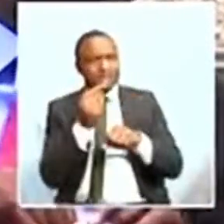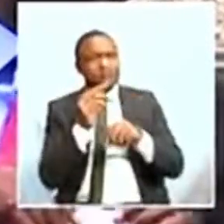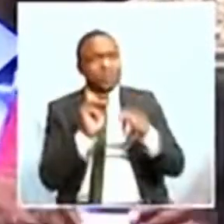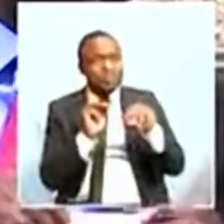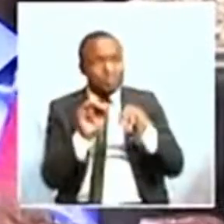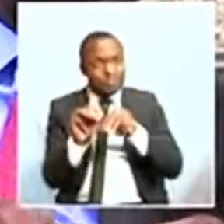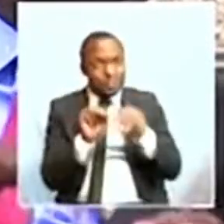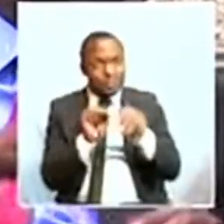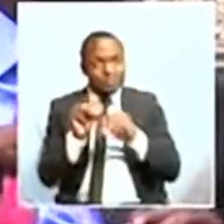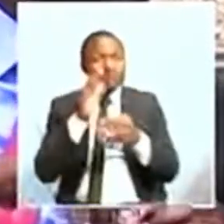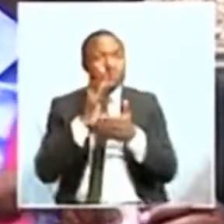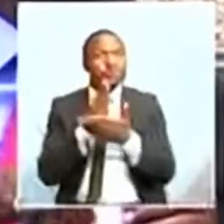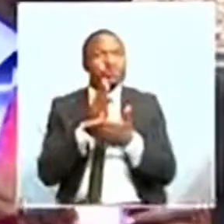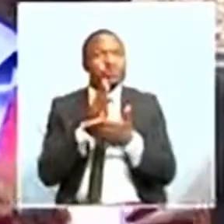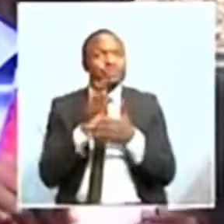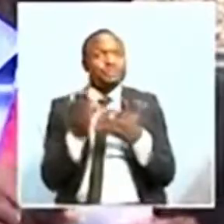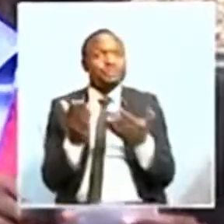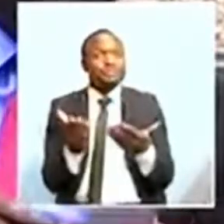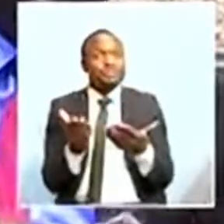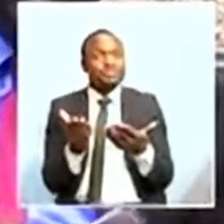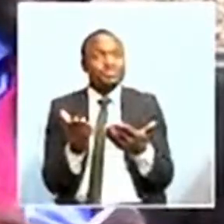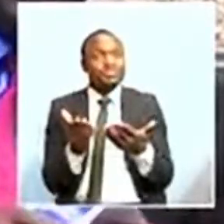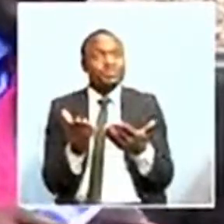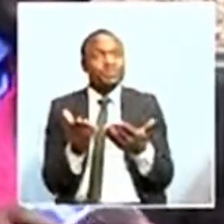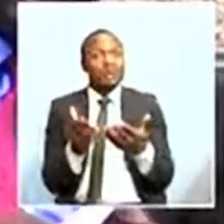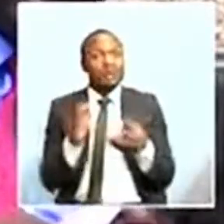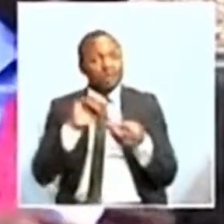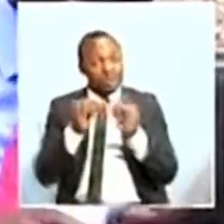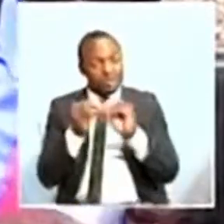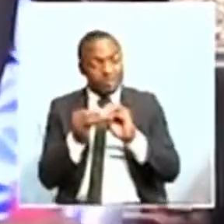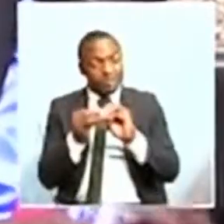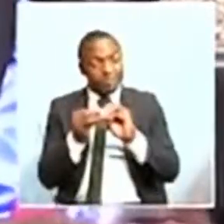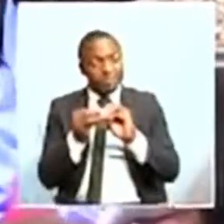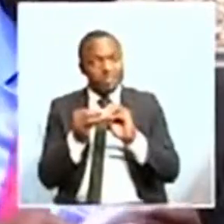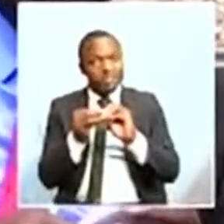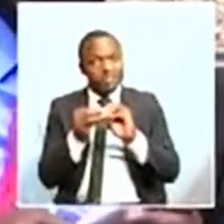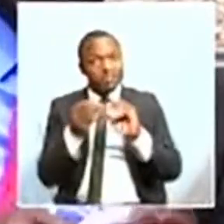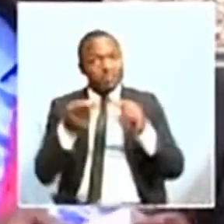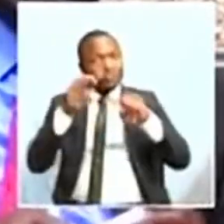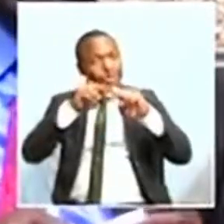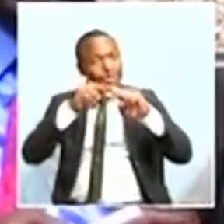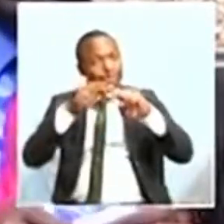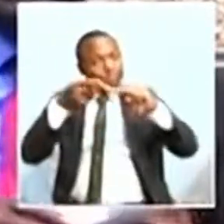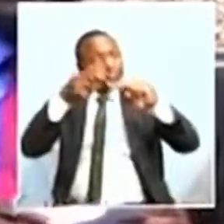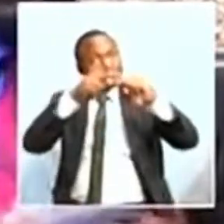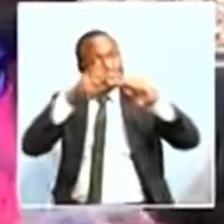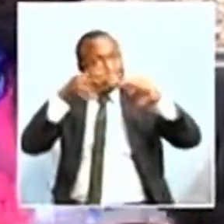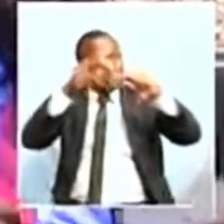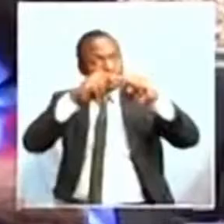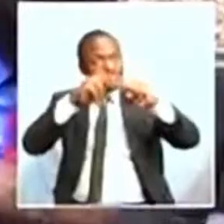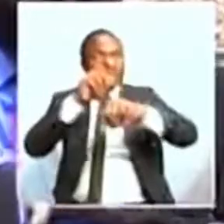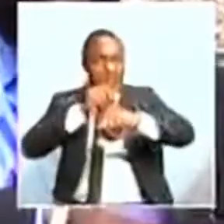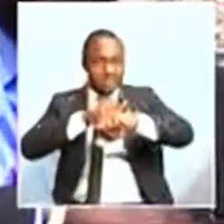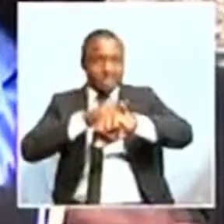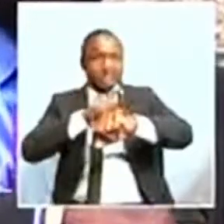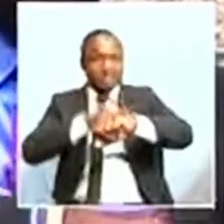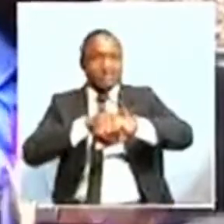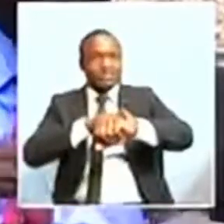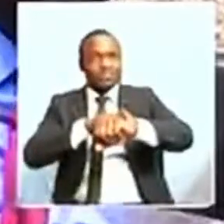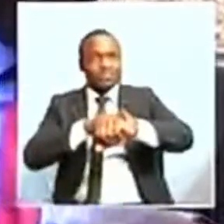to contain it, or numbers are just increasing from the time